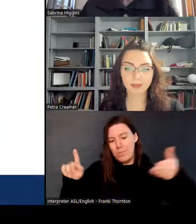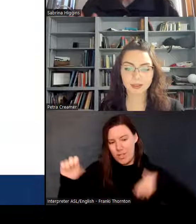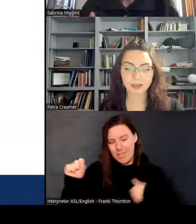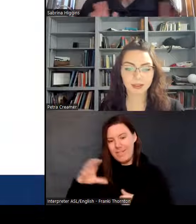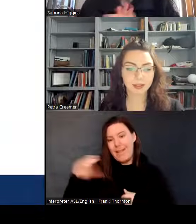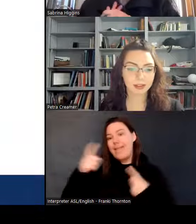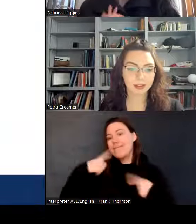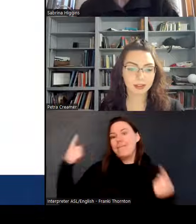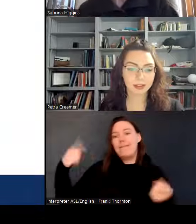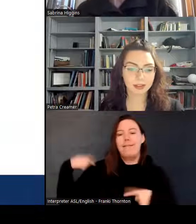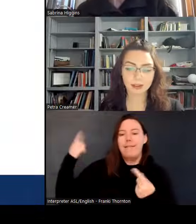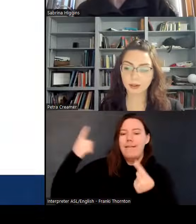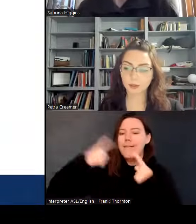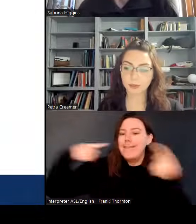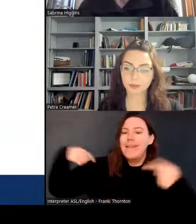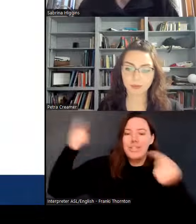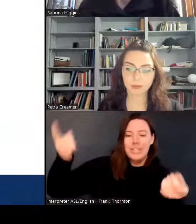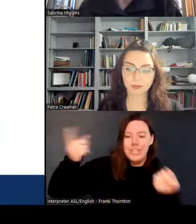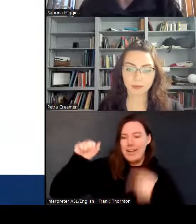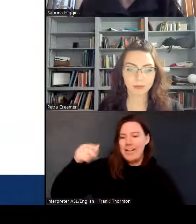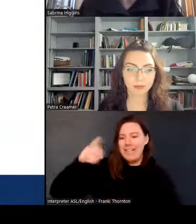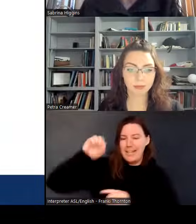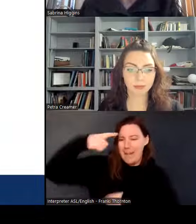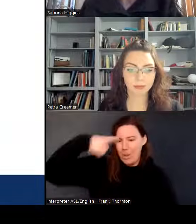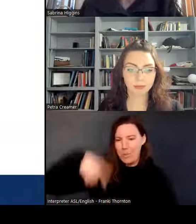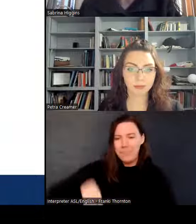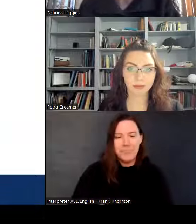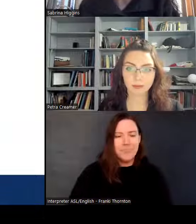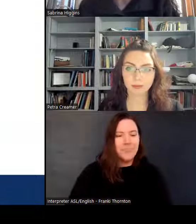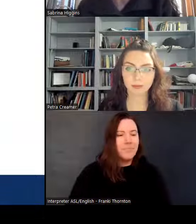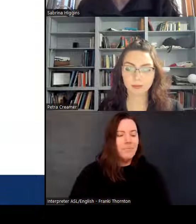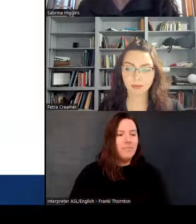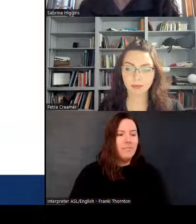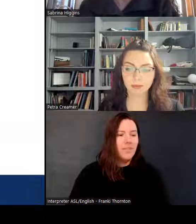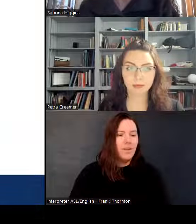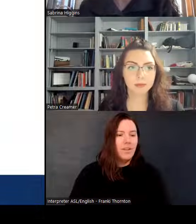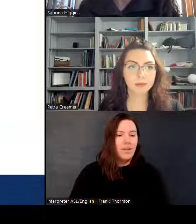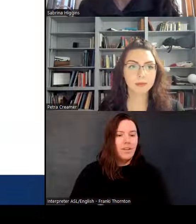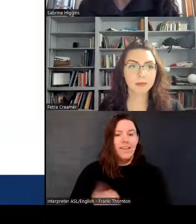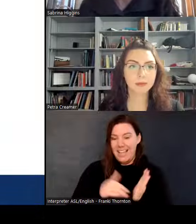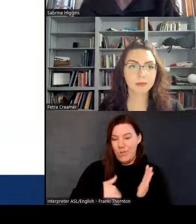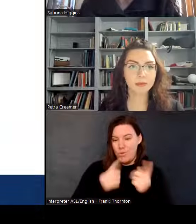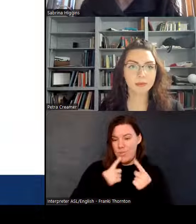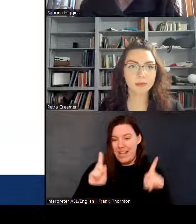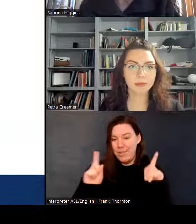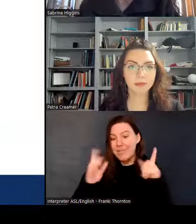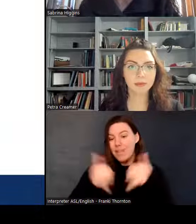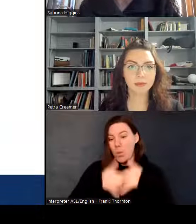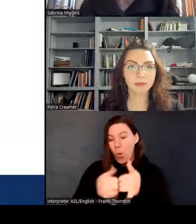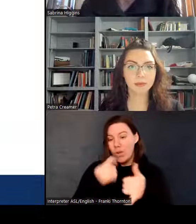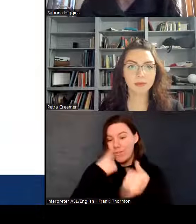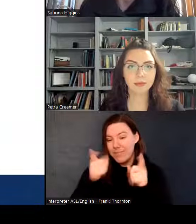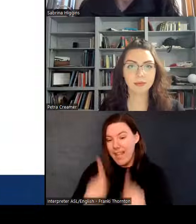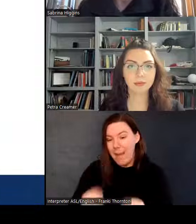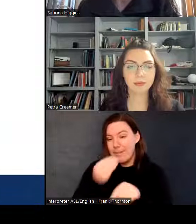would also like to take this opportunity to re-announce the Society Awards, which were given out at the annual Society Breakfast in